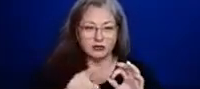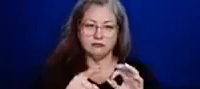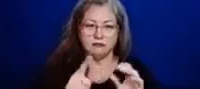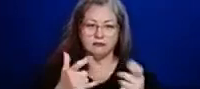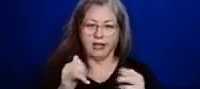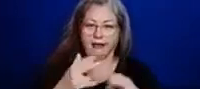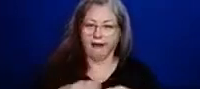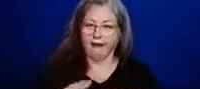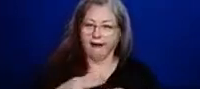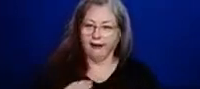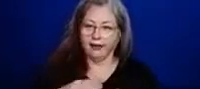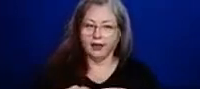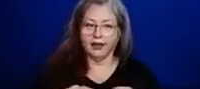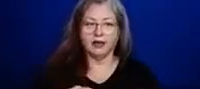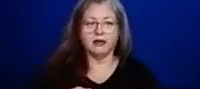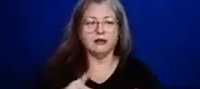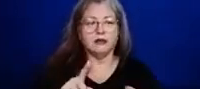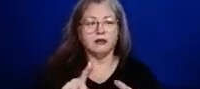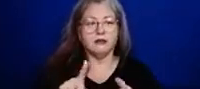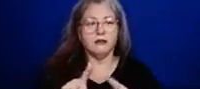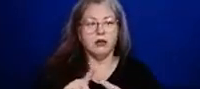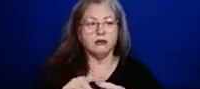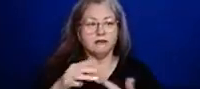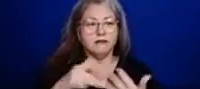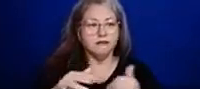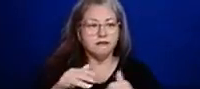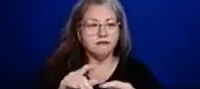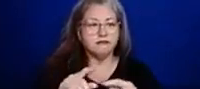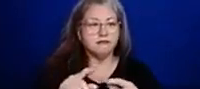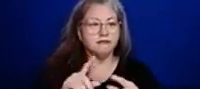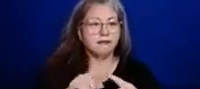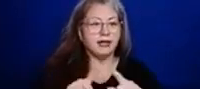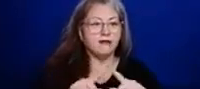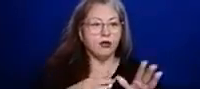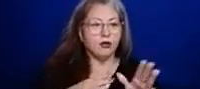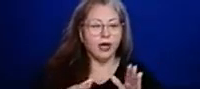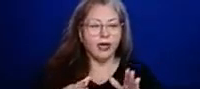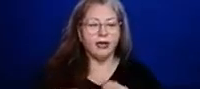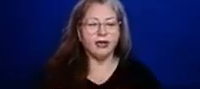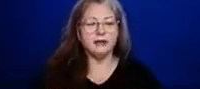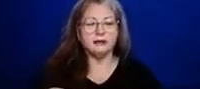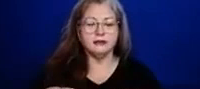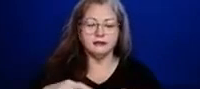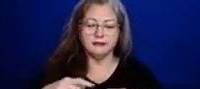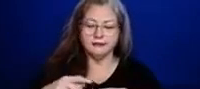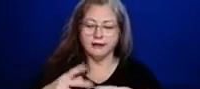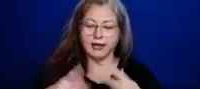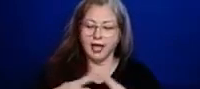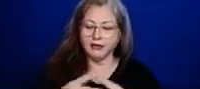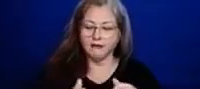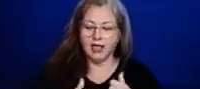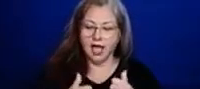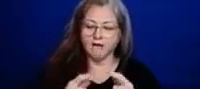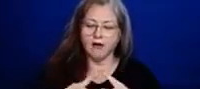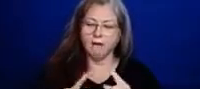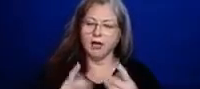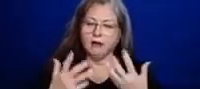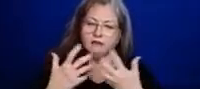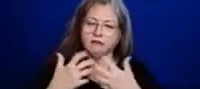like also interacting many ways and forms of life in a harmonic way.